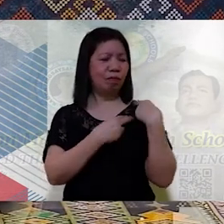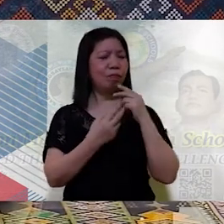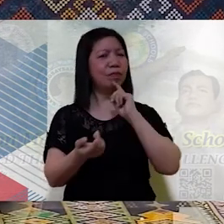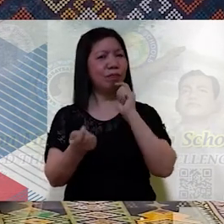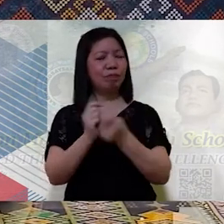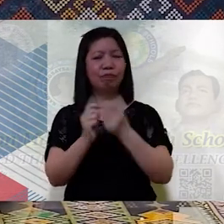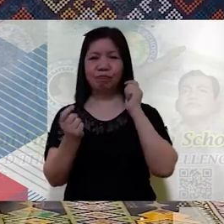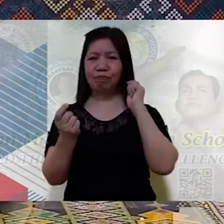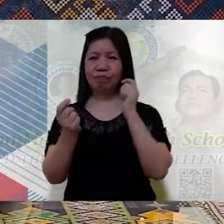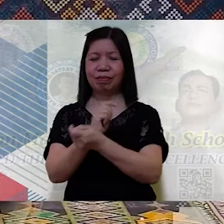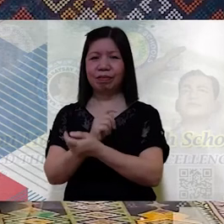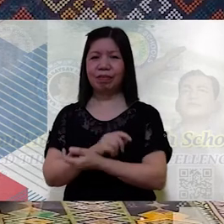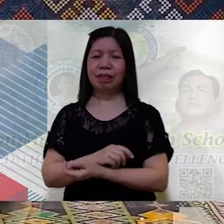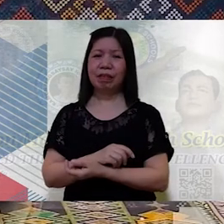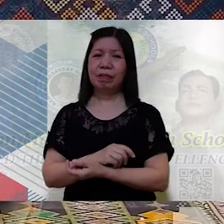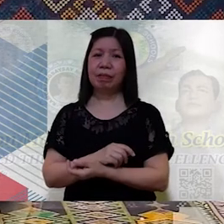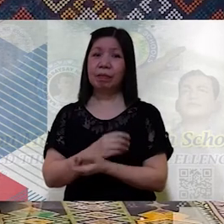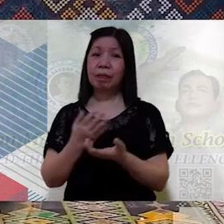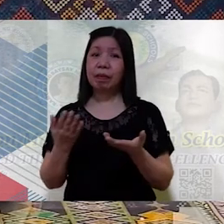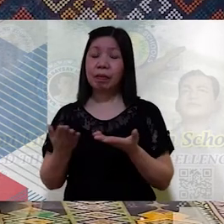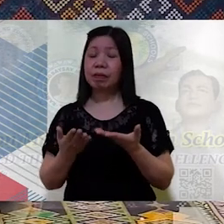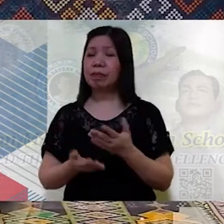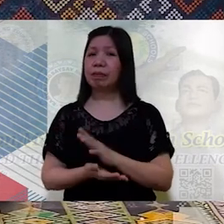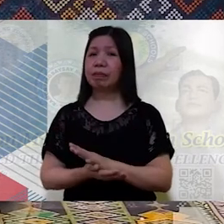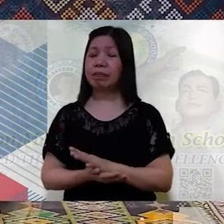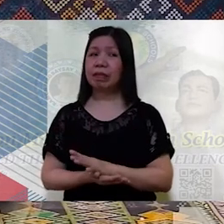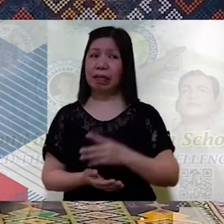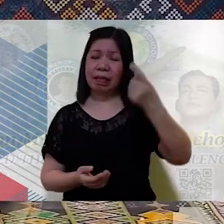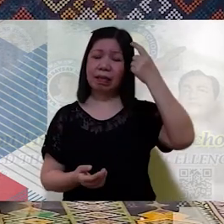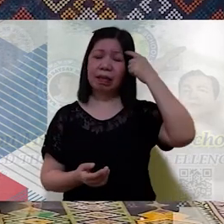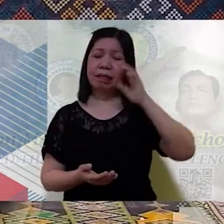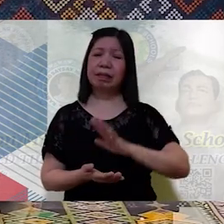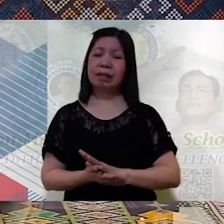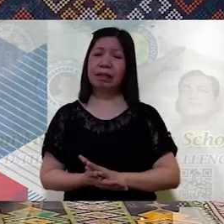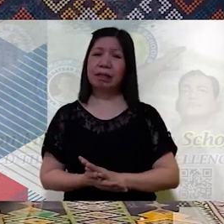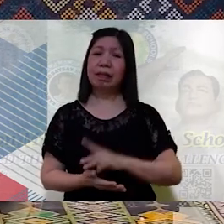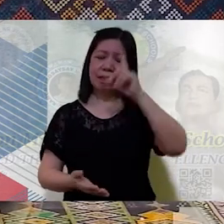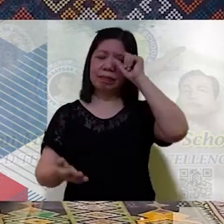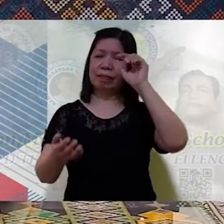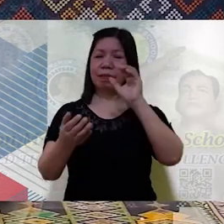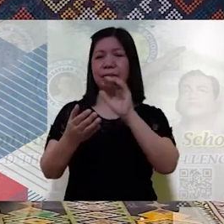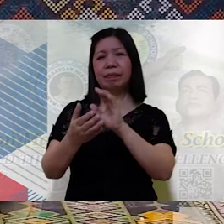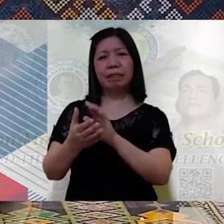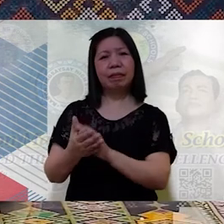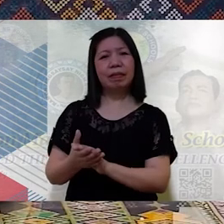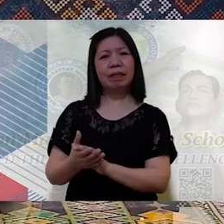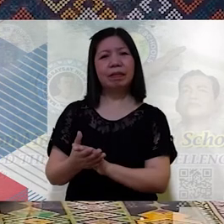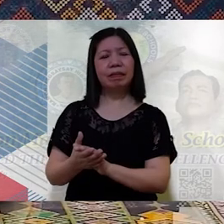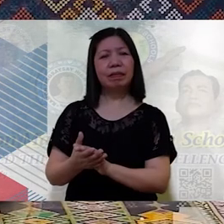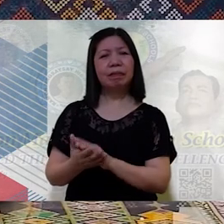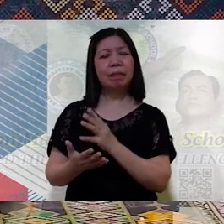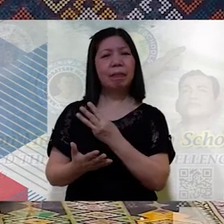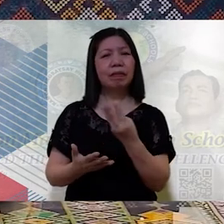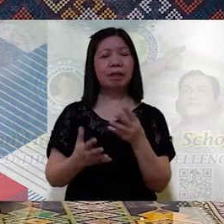changed drastically. Where we've always thought, we've always believed that the